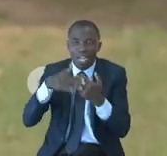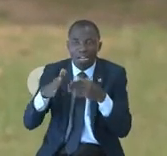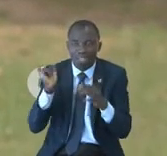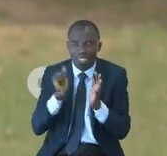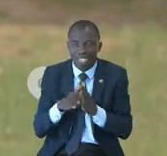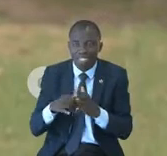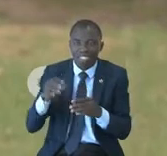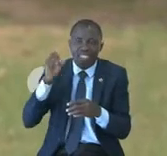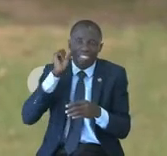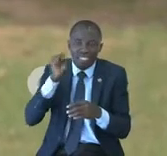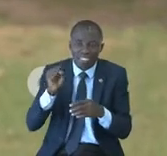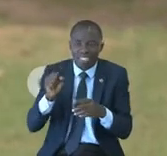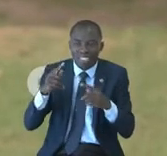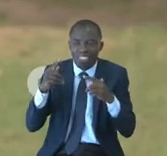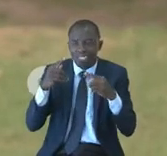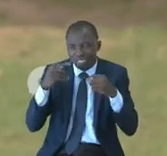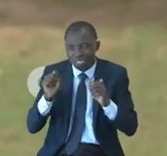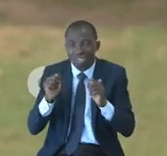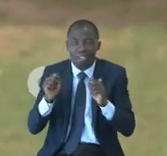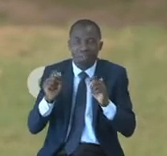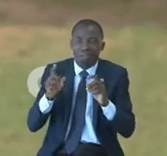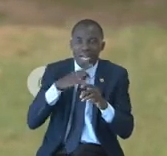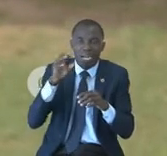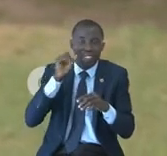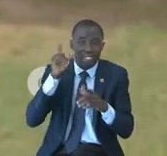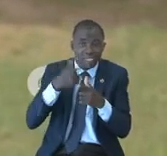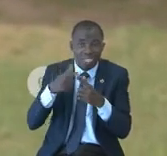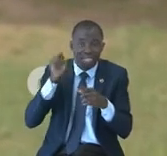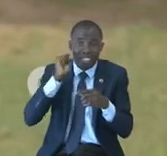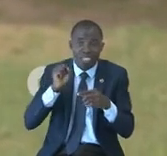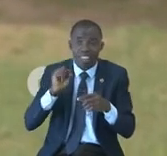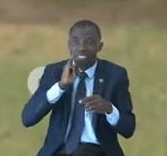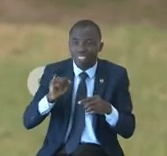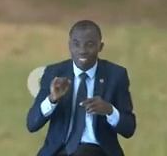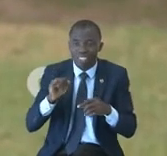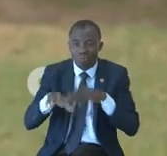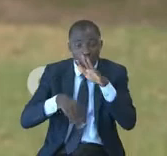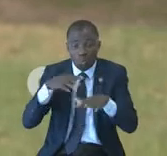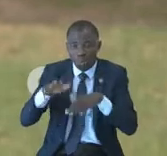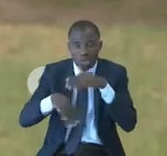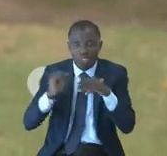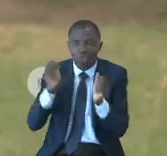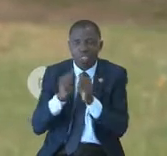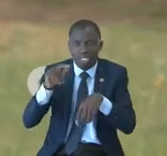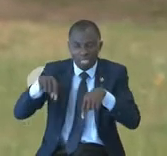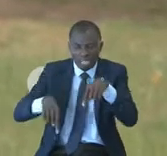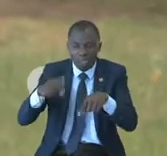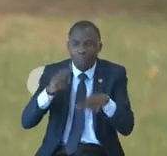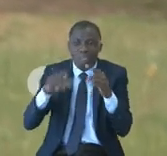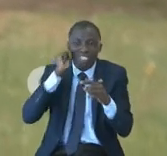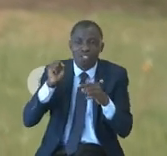I started walking with my leg. But from time to time, I have problem with my leg. I feel